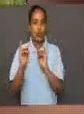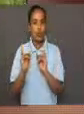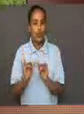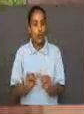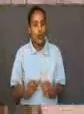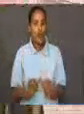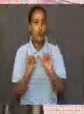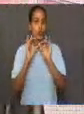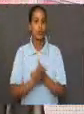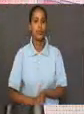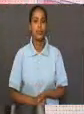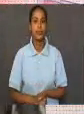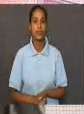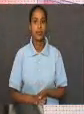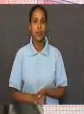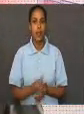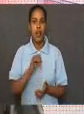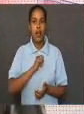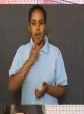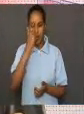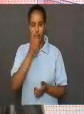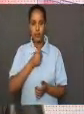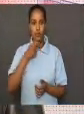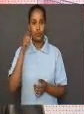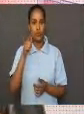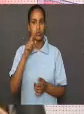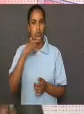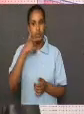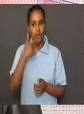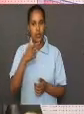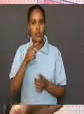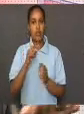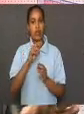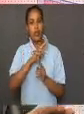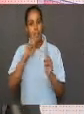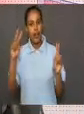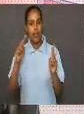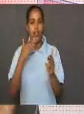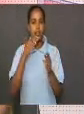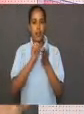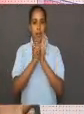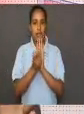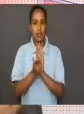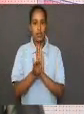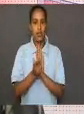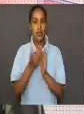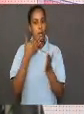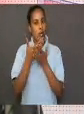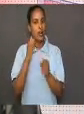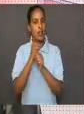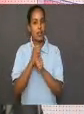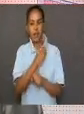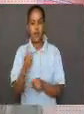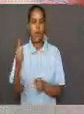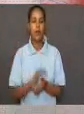to continue. I am sure that you thought of some great examples. Well done,